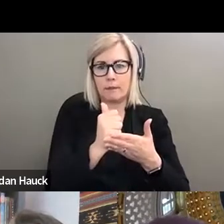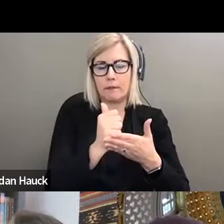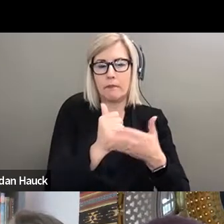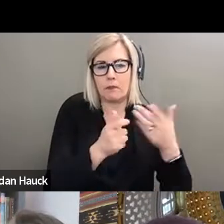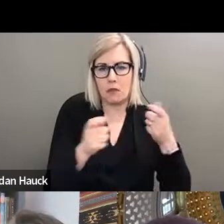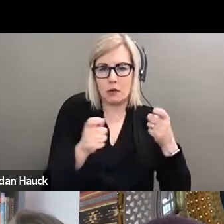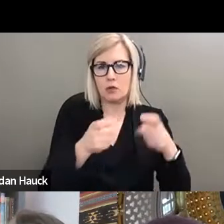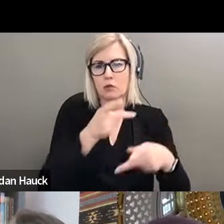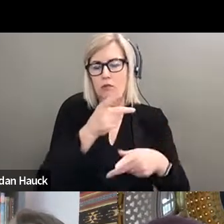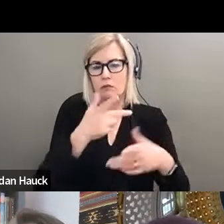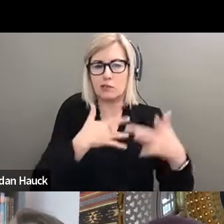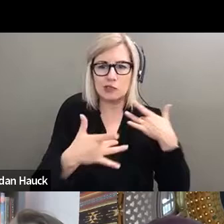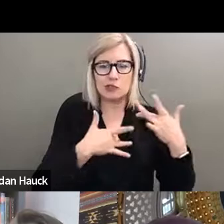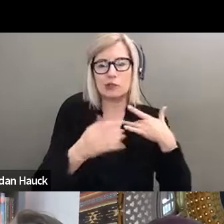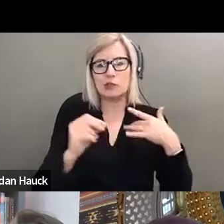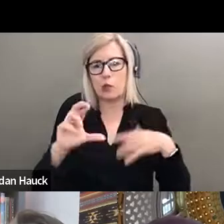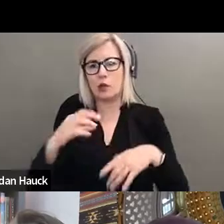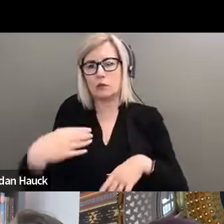handle concerns or disputes.